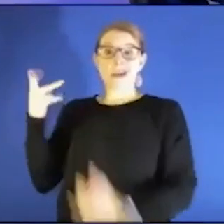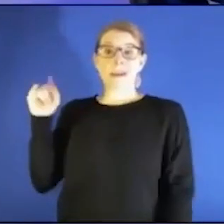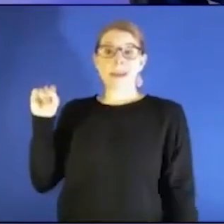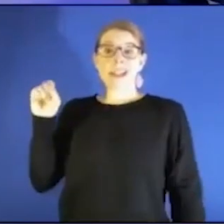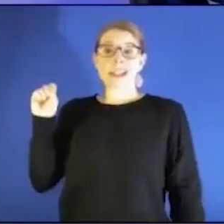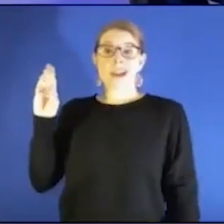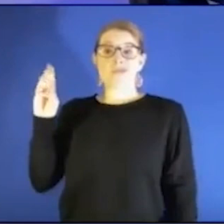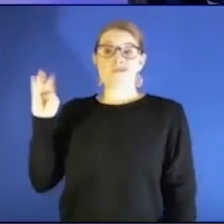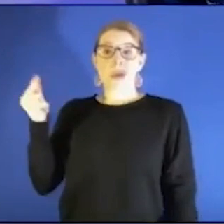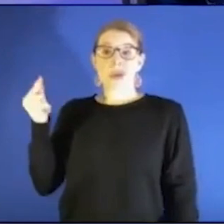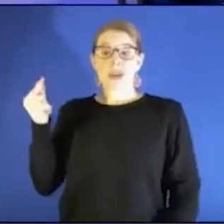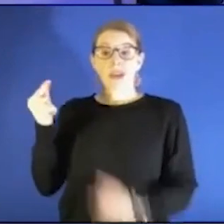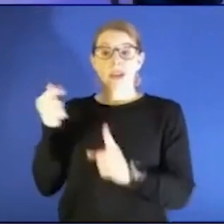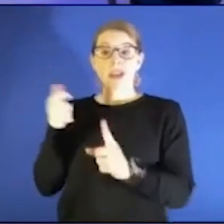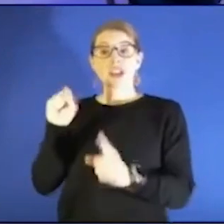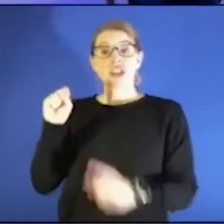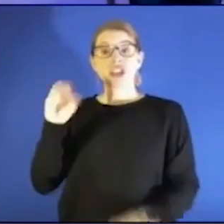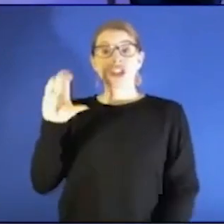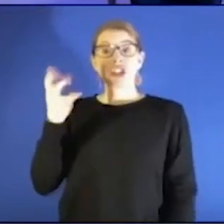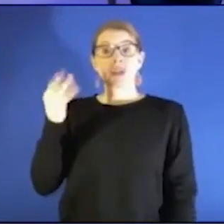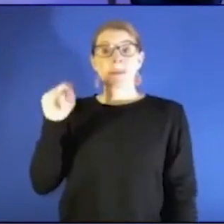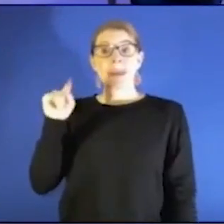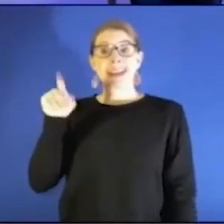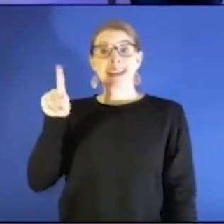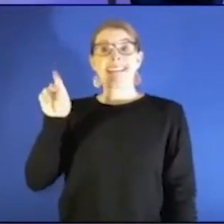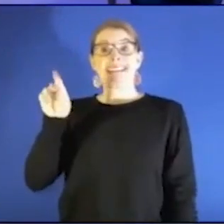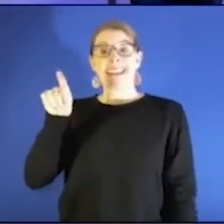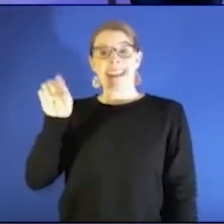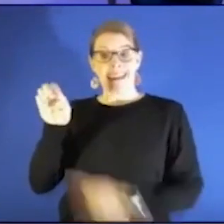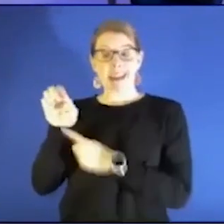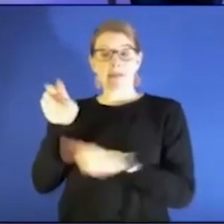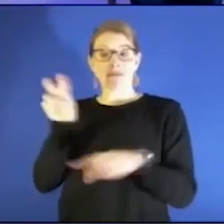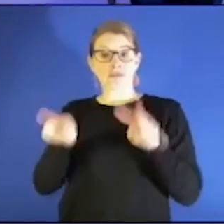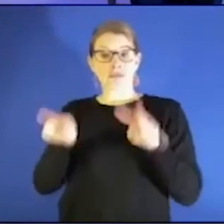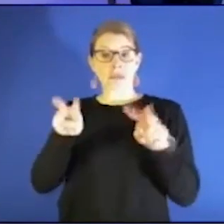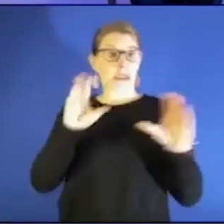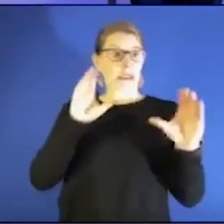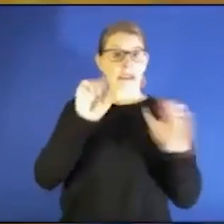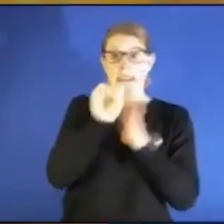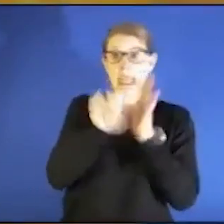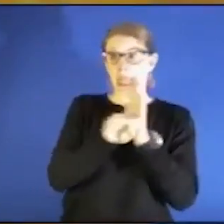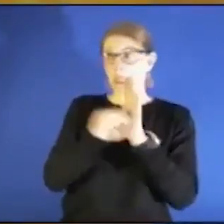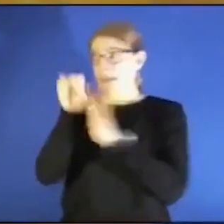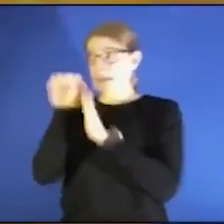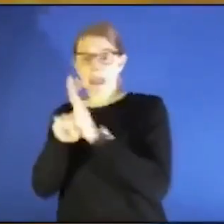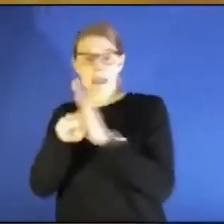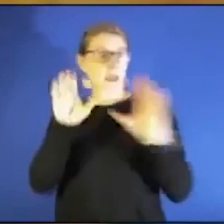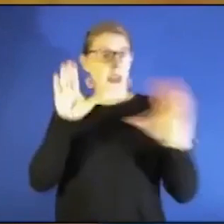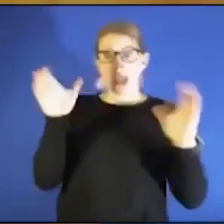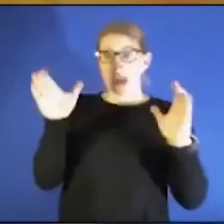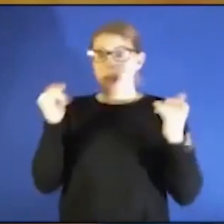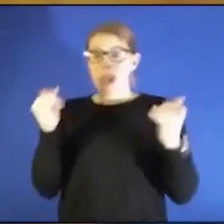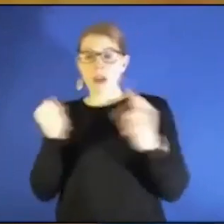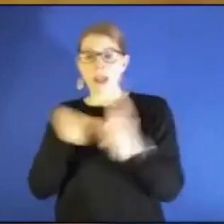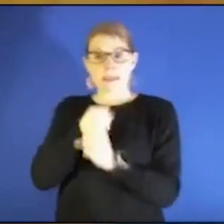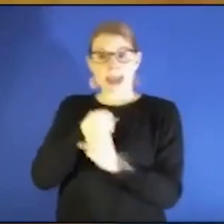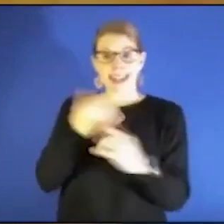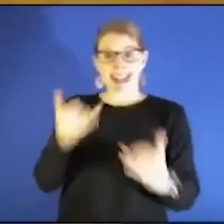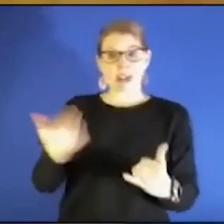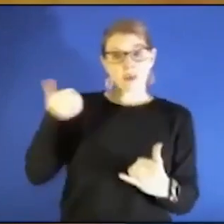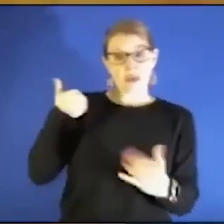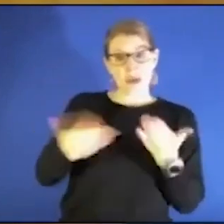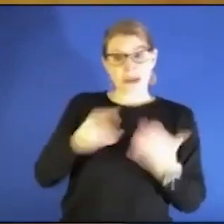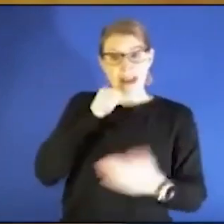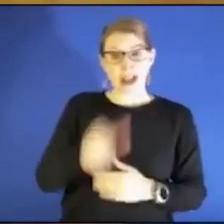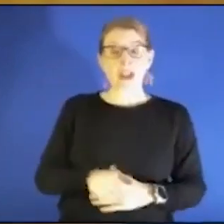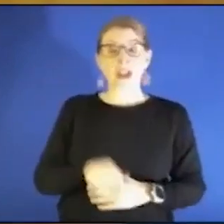add when you look at state to state? Does that have an impact? Or maybe it would in the past, but does it have an impact now? Yeah, I mean, you mentioned